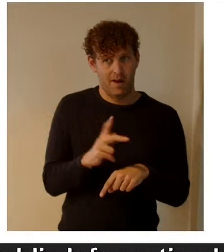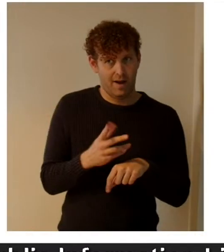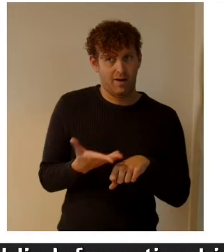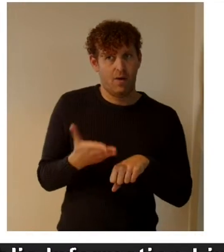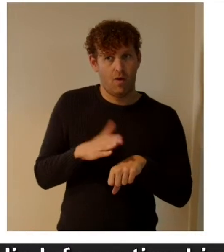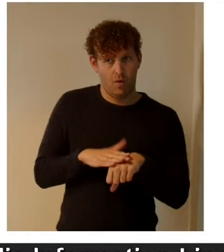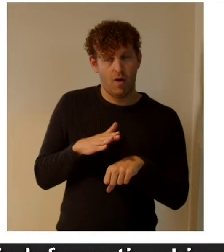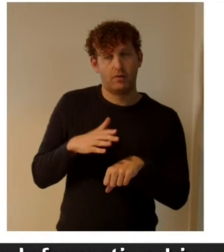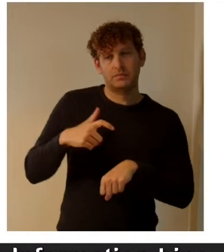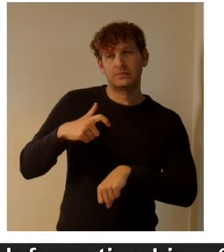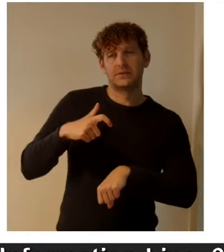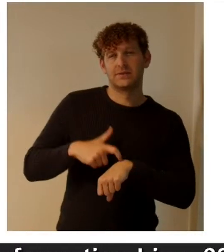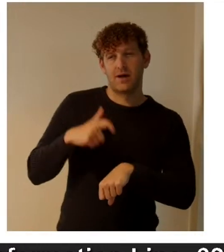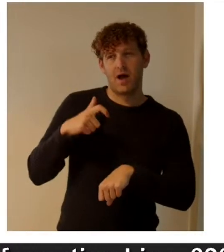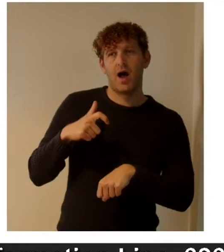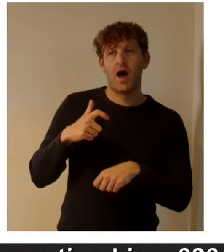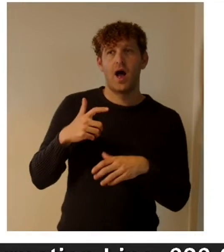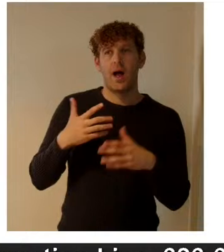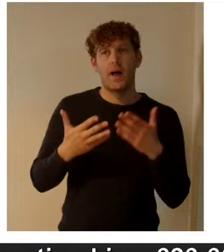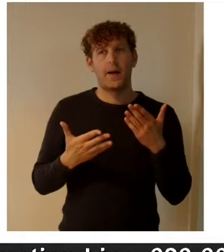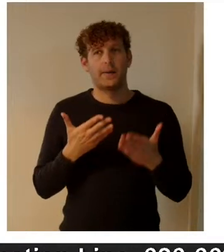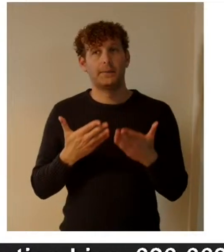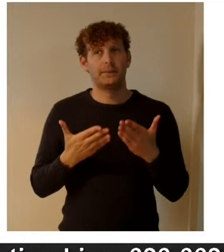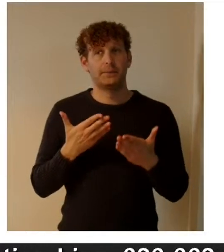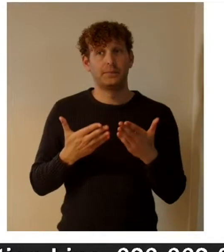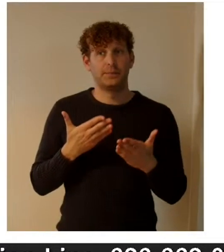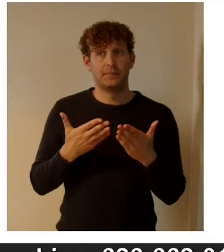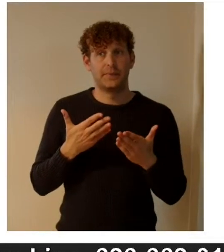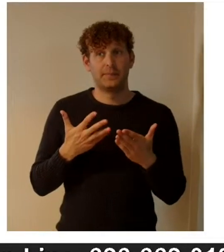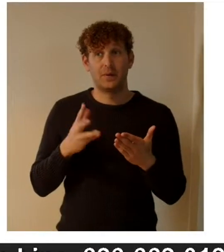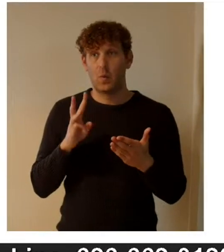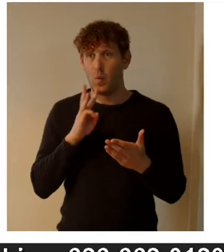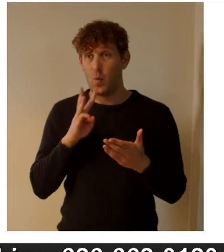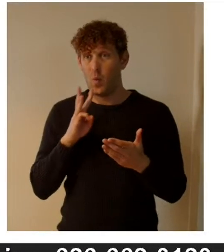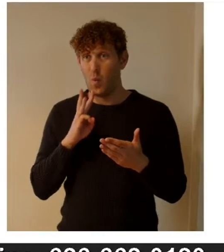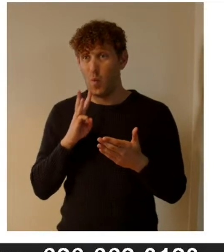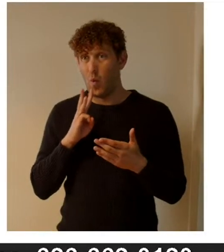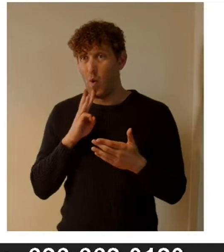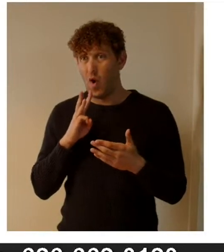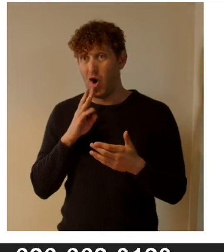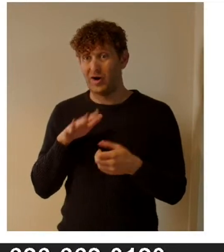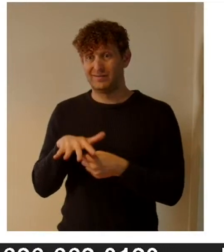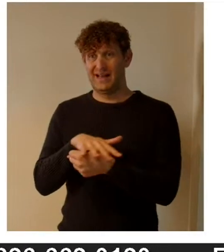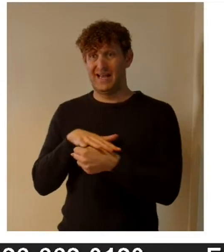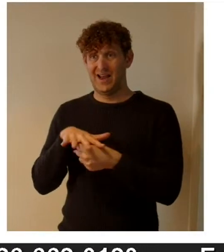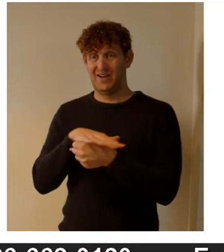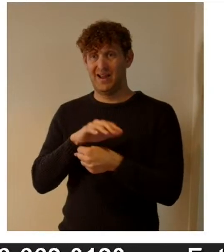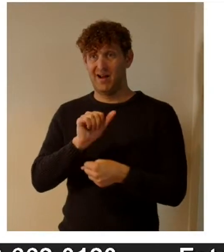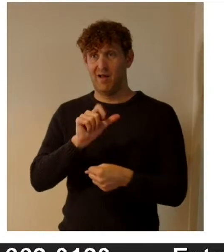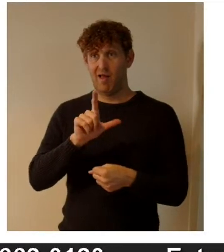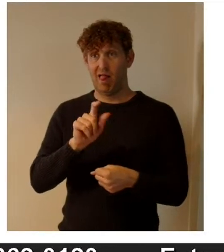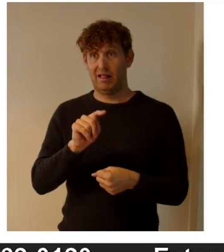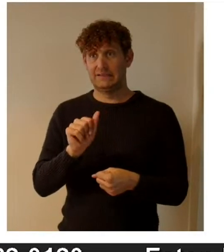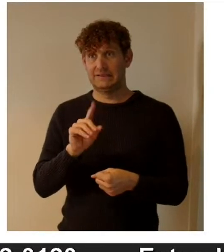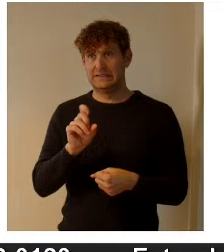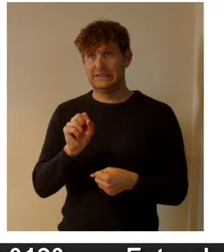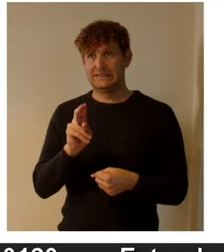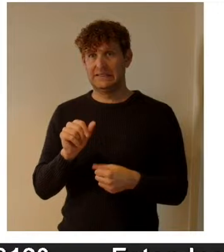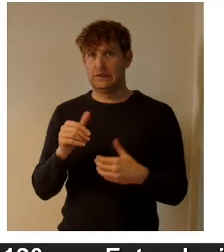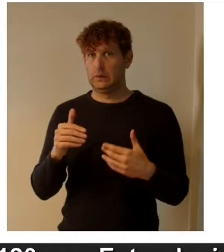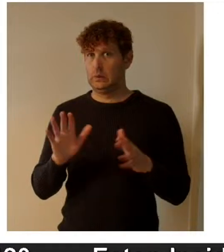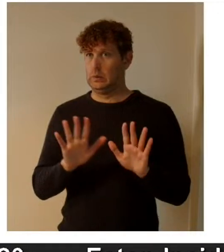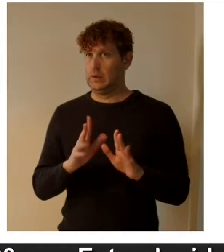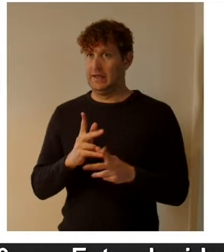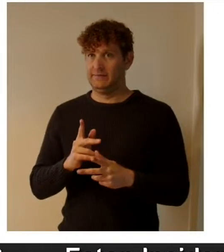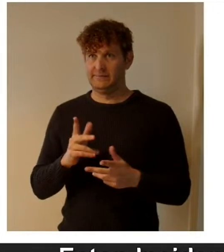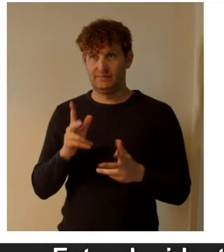water. The water system, specifically in the Altadena area, has got a lot of work to do before it can be made potable,